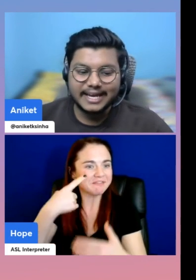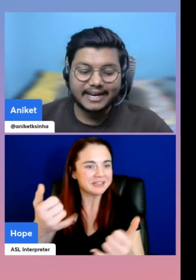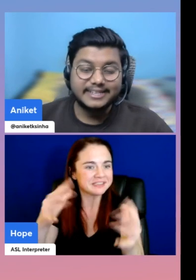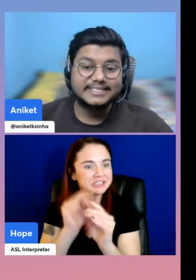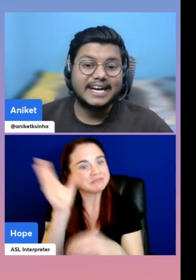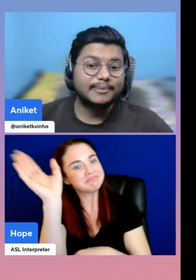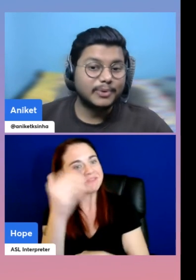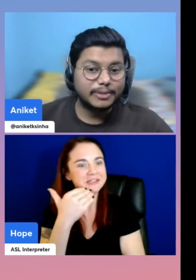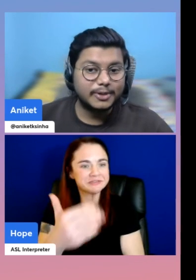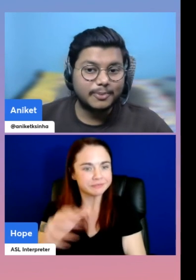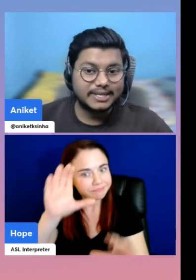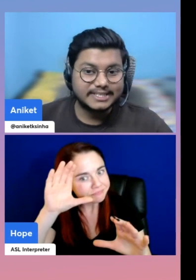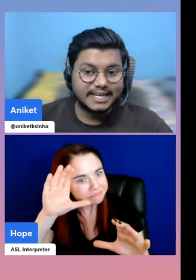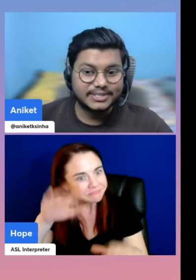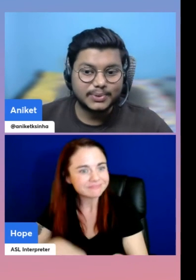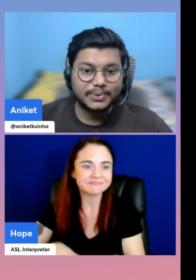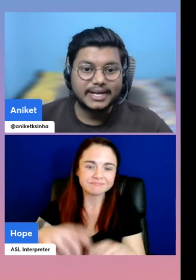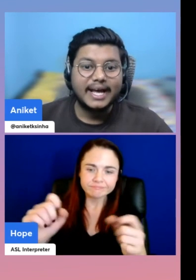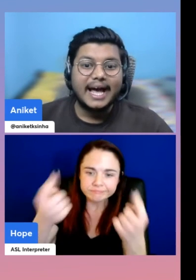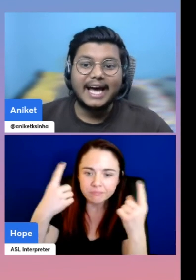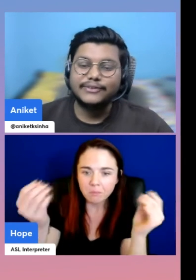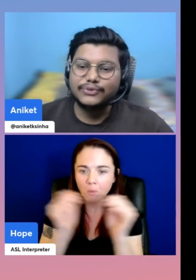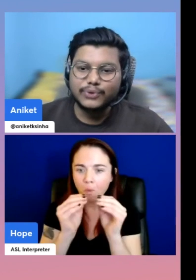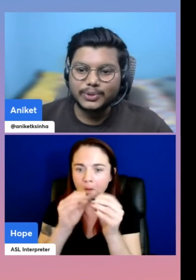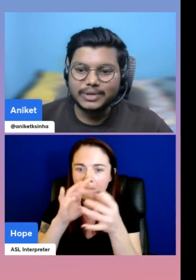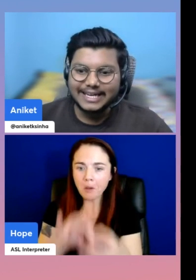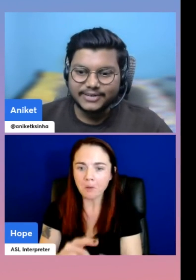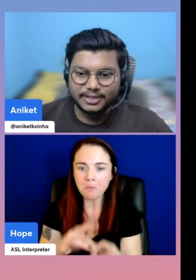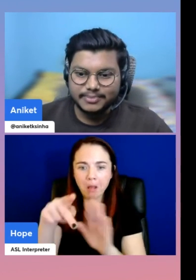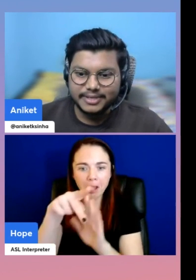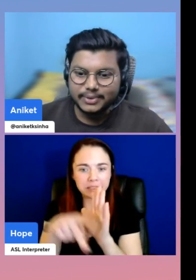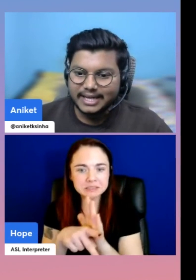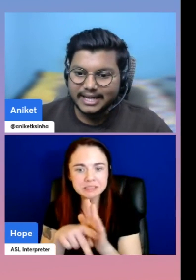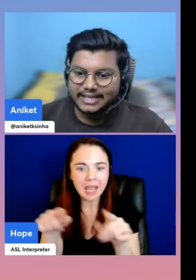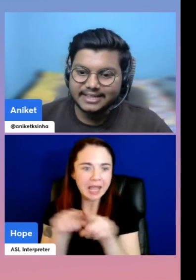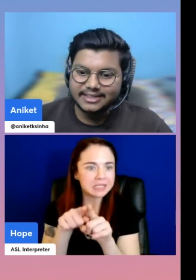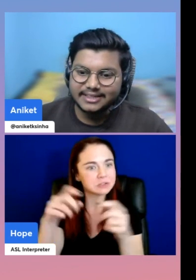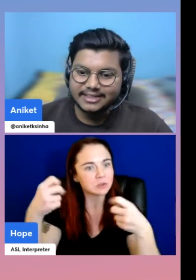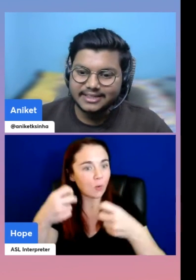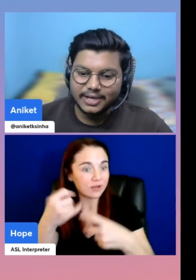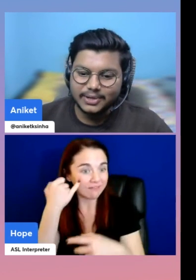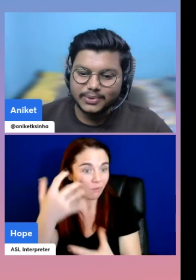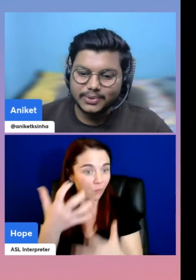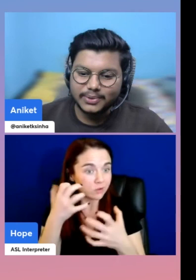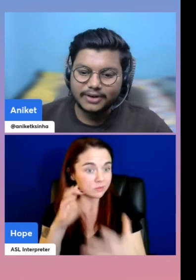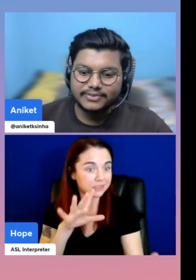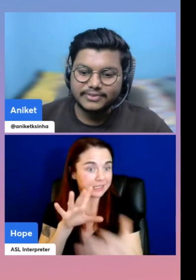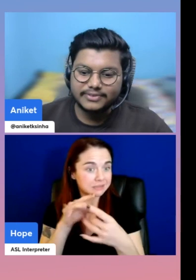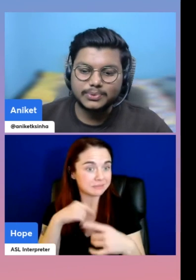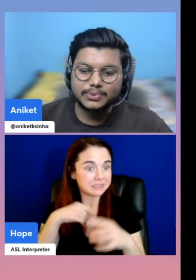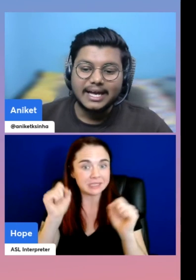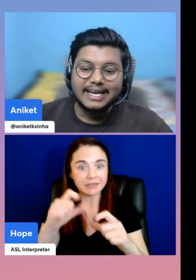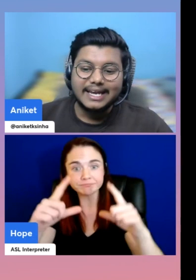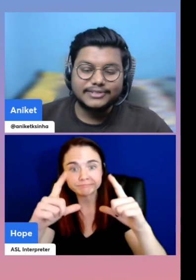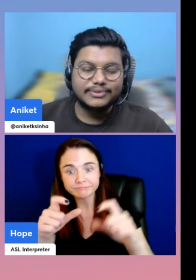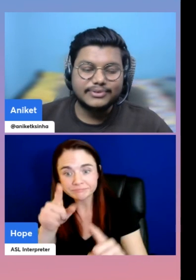to me and understanding more about policy as code. And if you want to connect with me, you can scan this QR code or visit